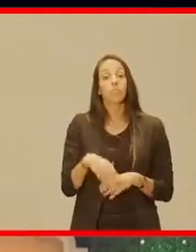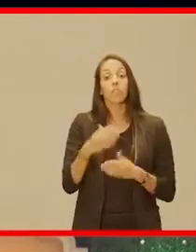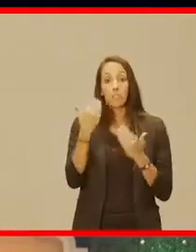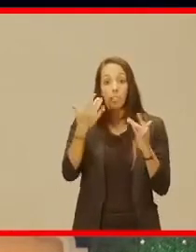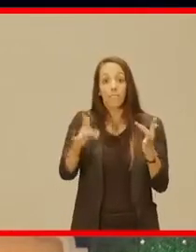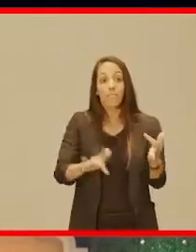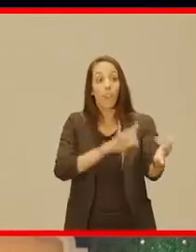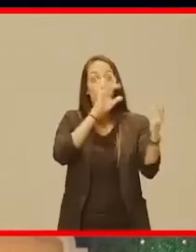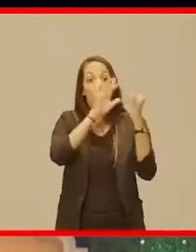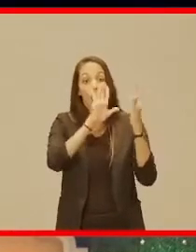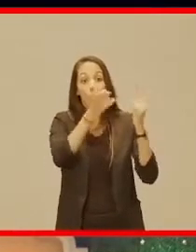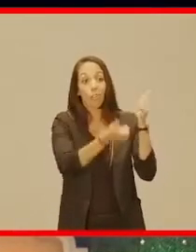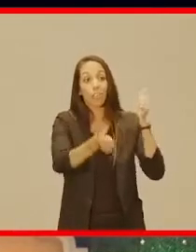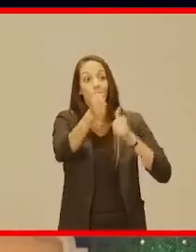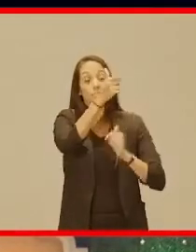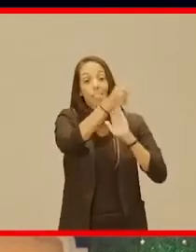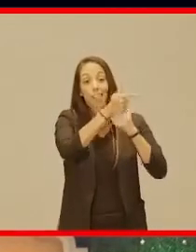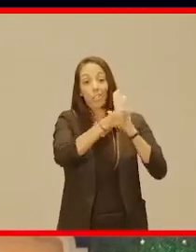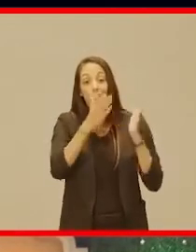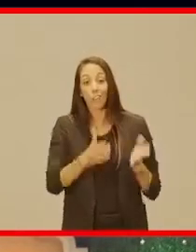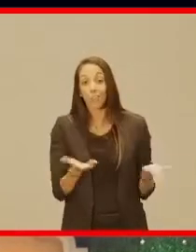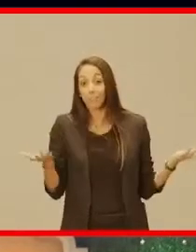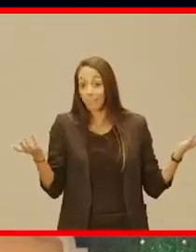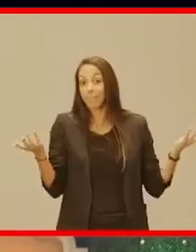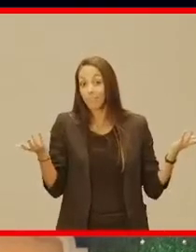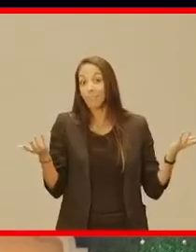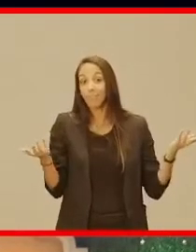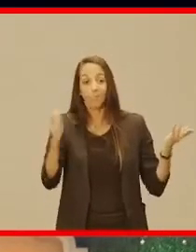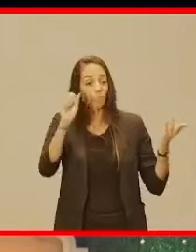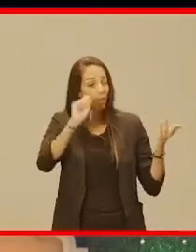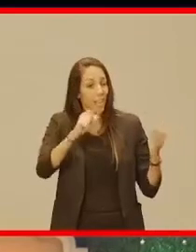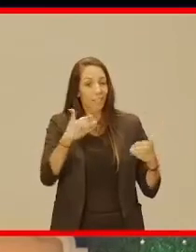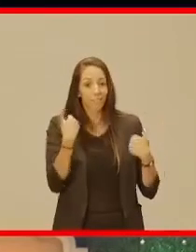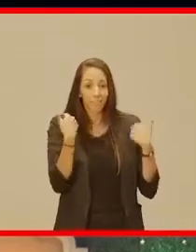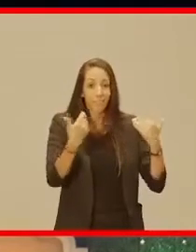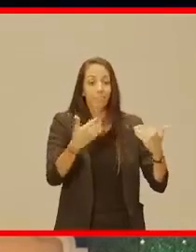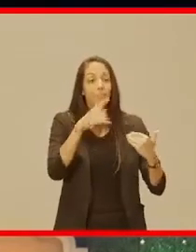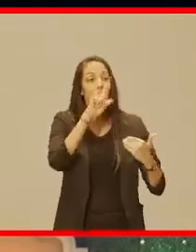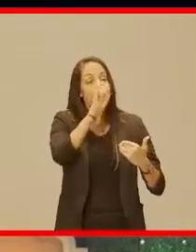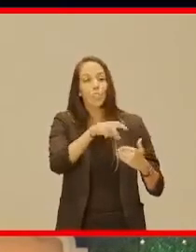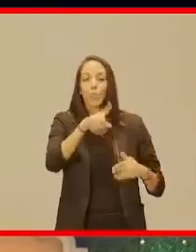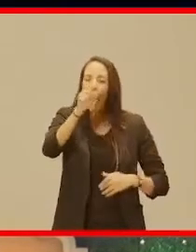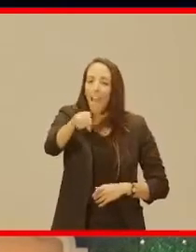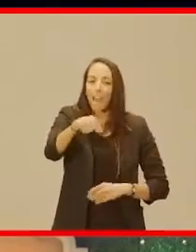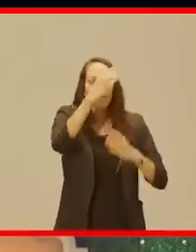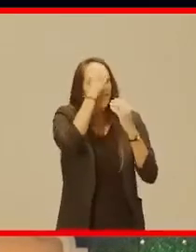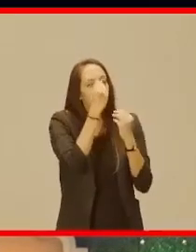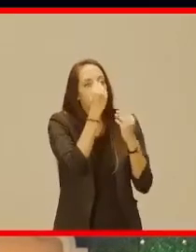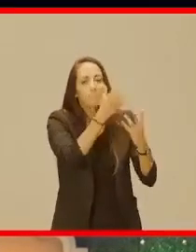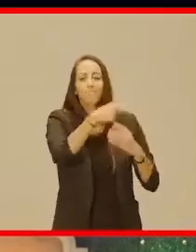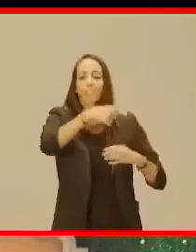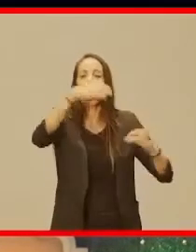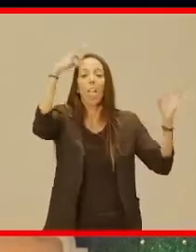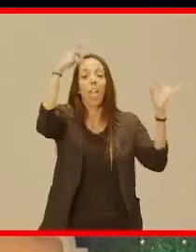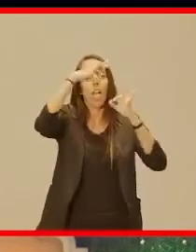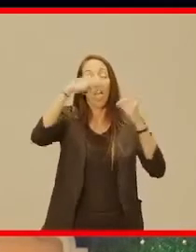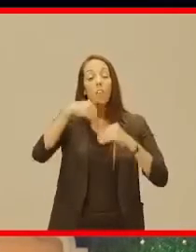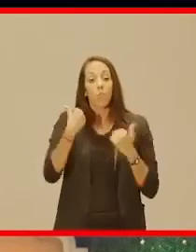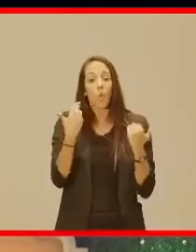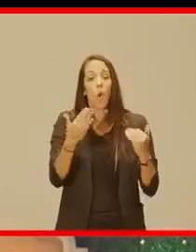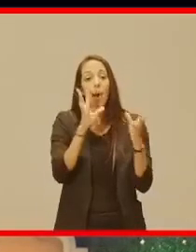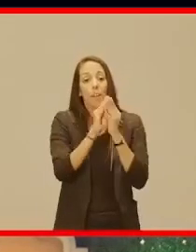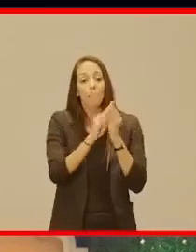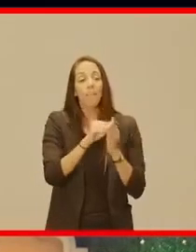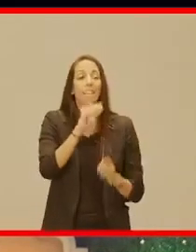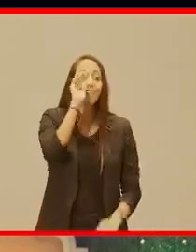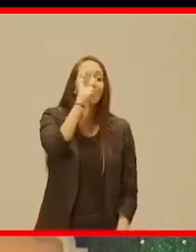look, that's what we're talking about in terms of putting the face to the issue. You have that meeting with your legislator and say, look, this is something that's